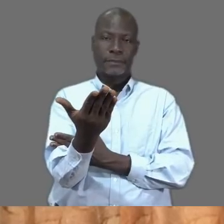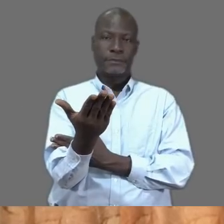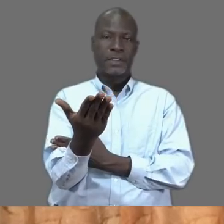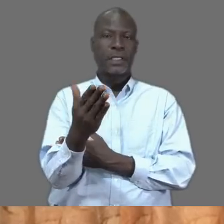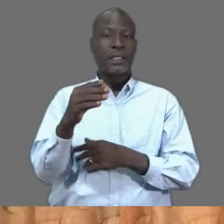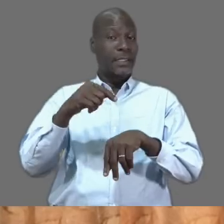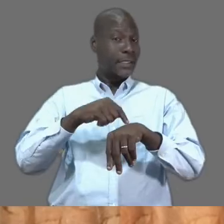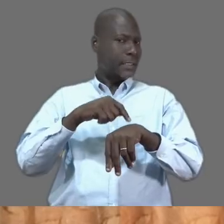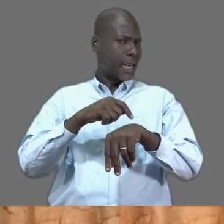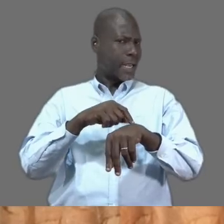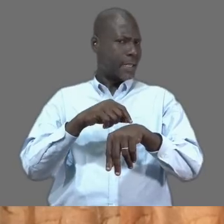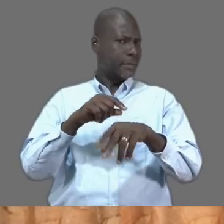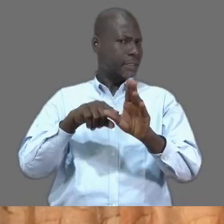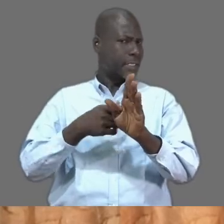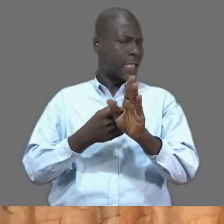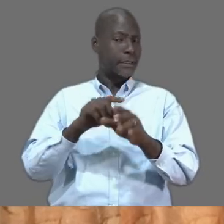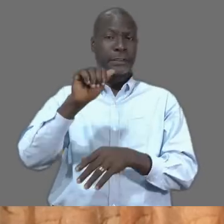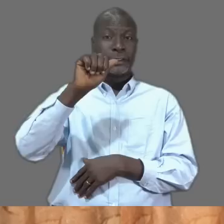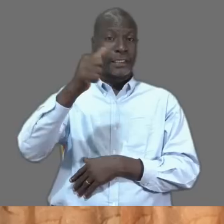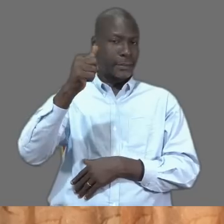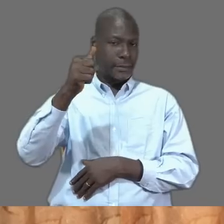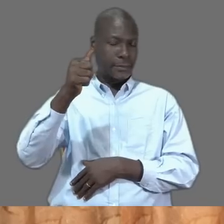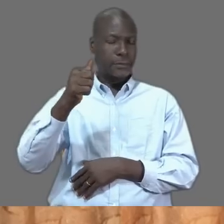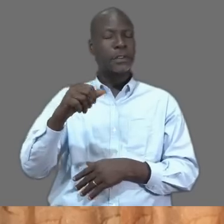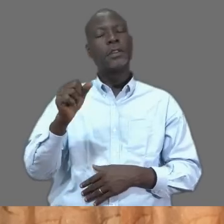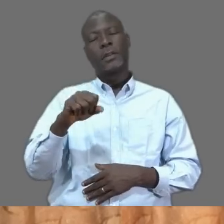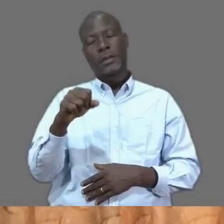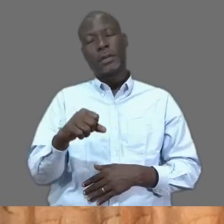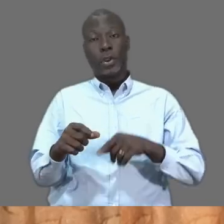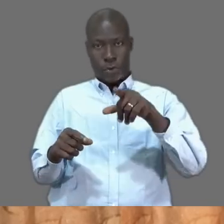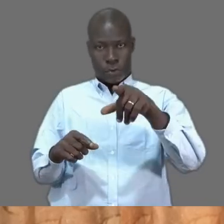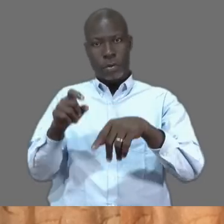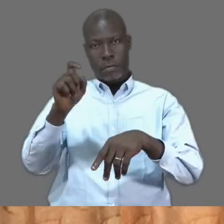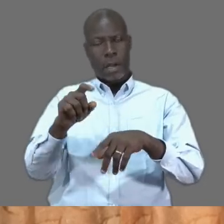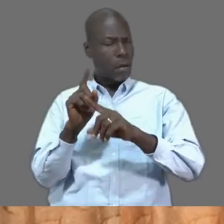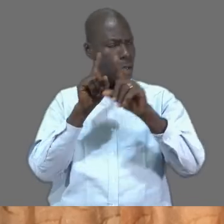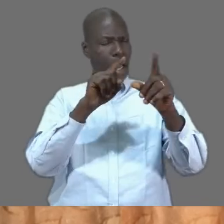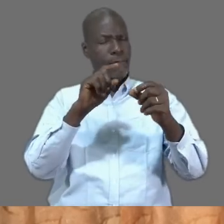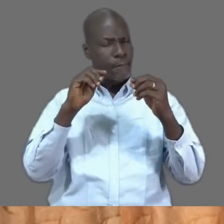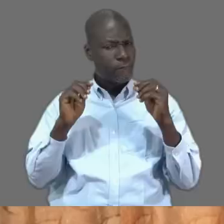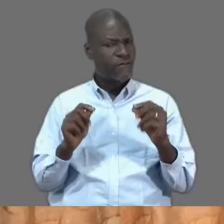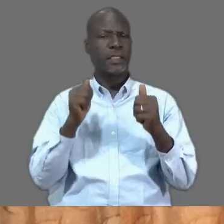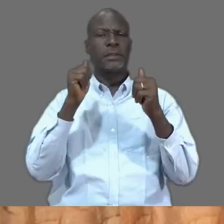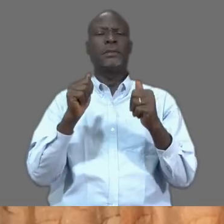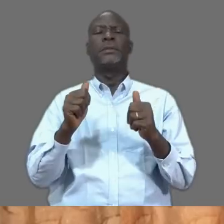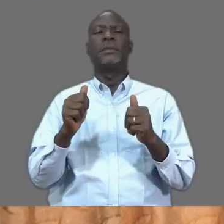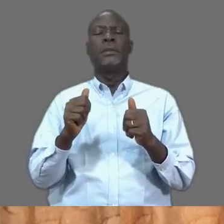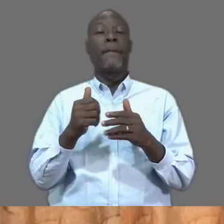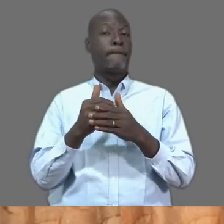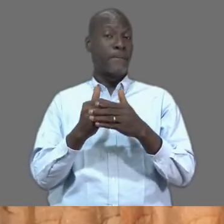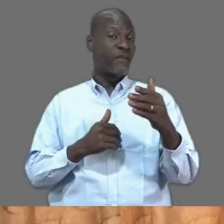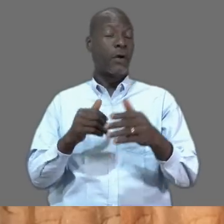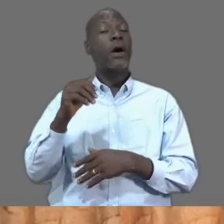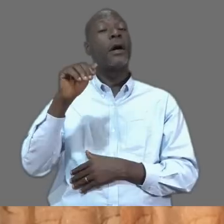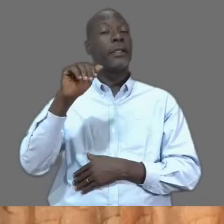shase 10 o'clock sharp ne mini ene se wo a wo ba bie no edwasa otumi enya ba bi etena before 10